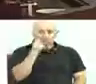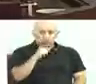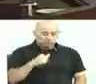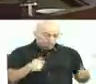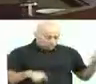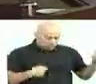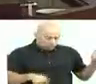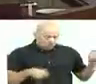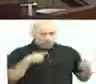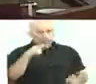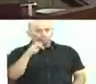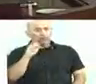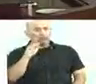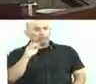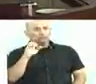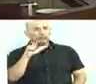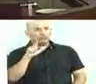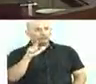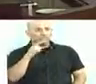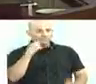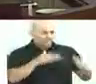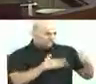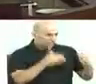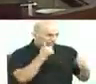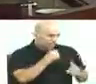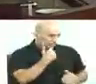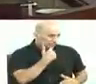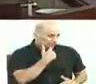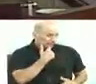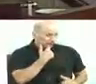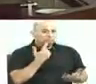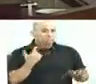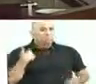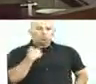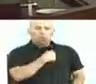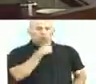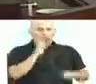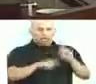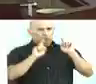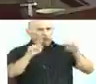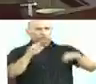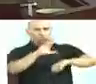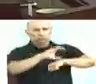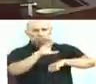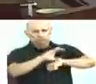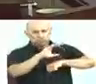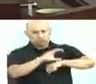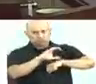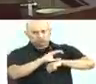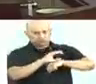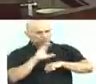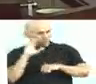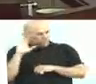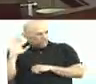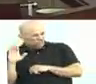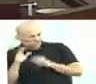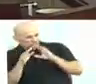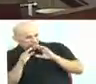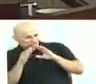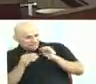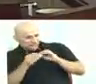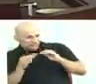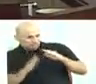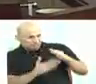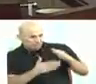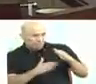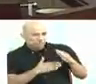guitar Pentecostal singer. And she says, "We can't go to church," this was her song, "all